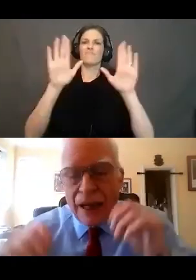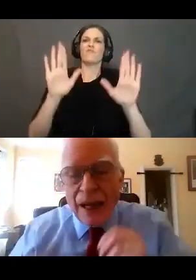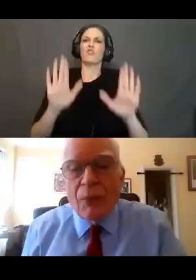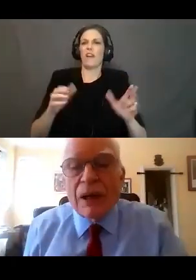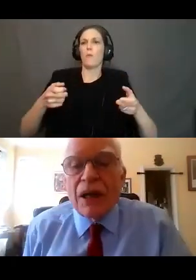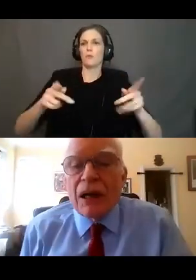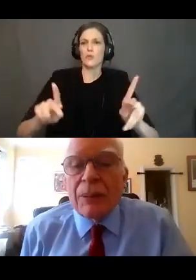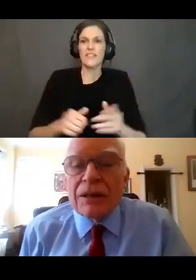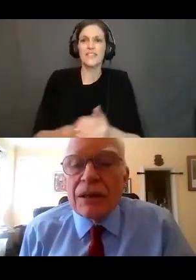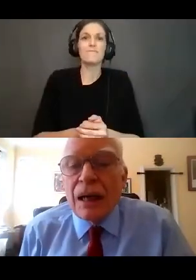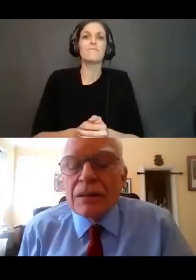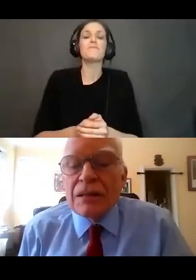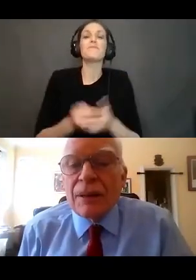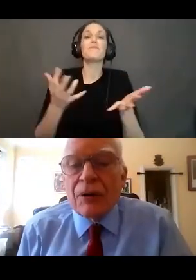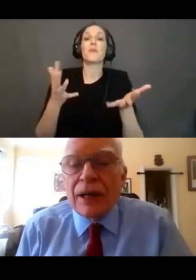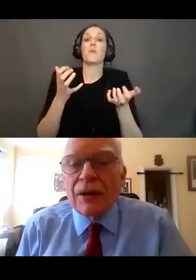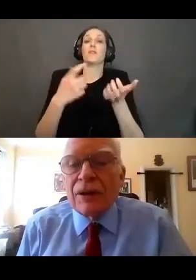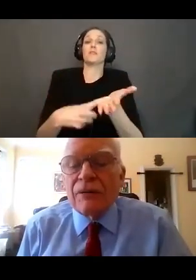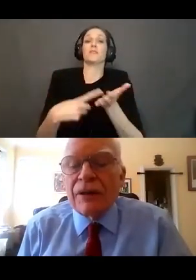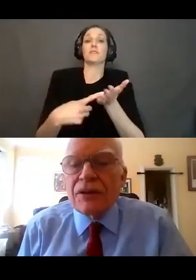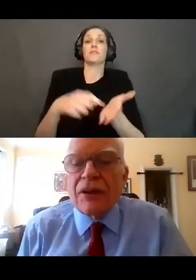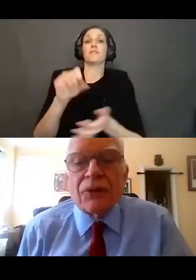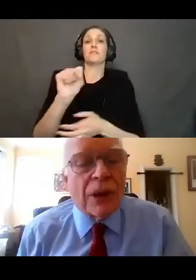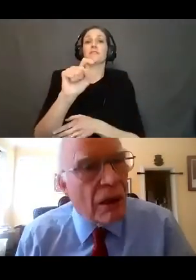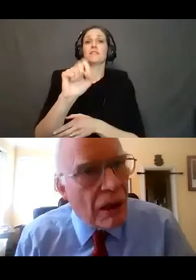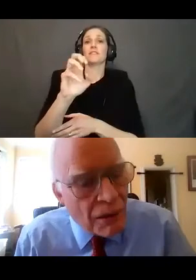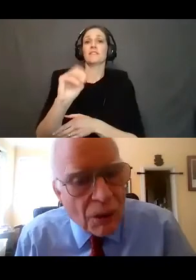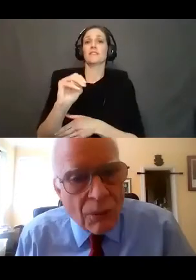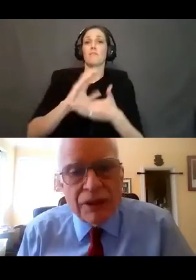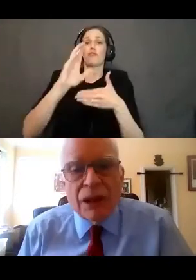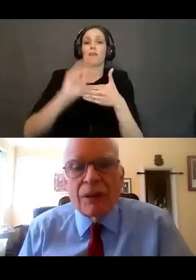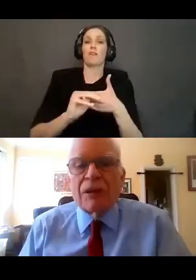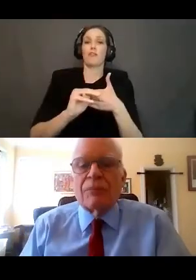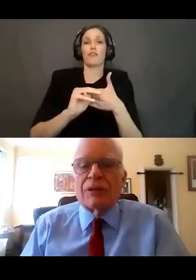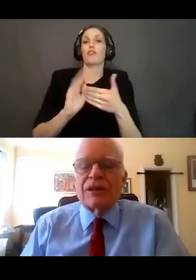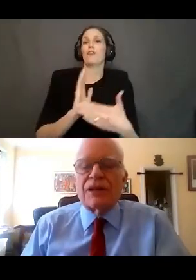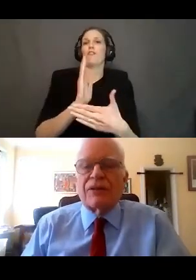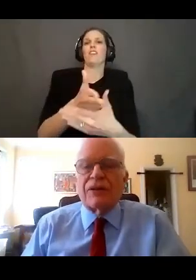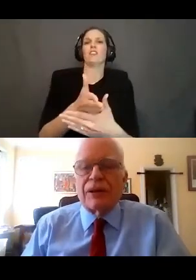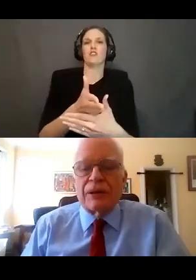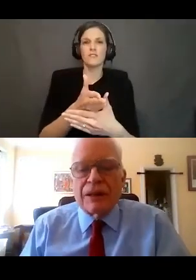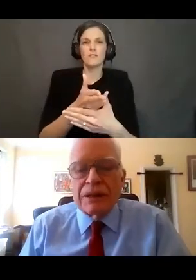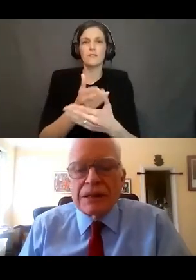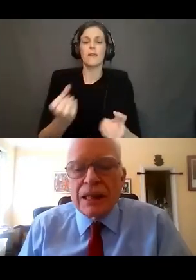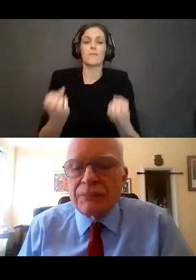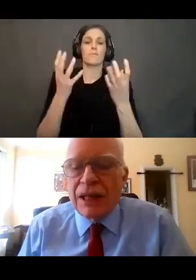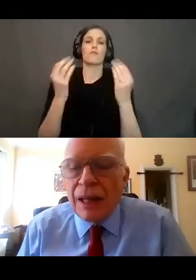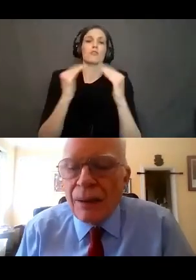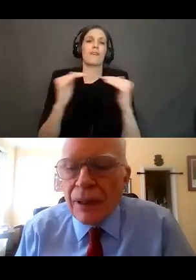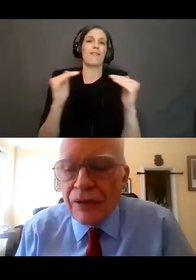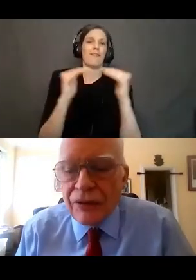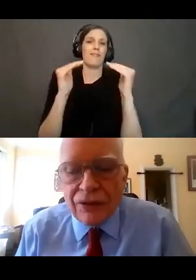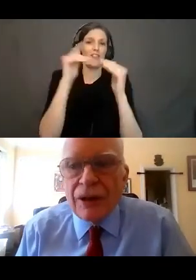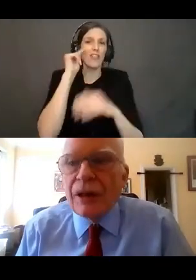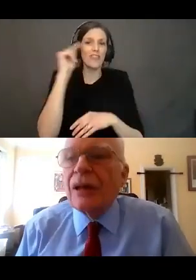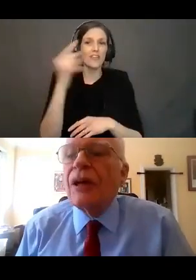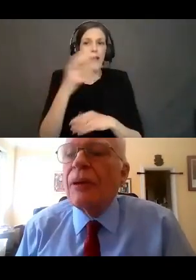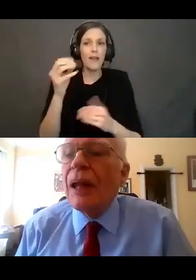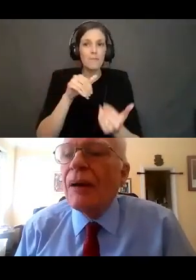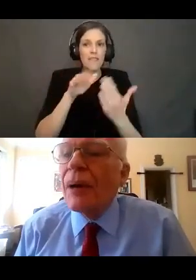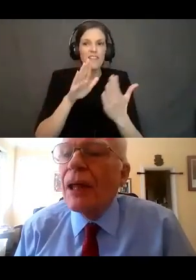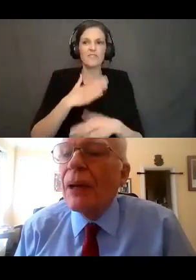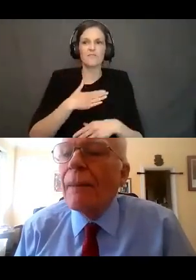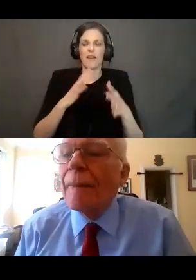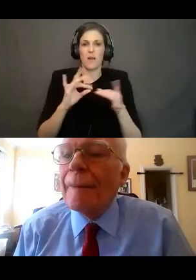opportunity. I want to talk about STEM curricular interventions, as we all are. I want to talk about multi-level theory and methods, and my comments. Can you hear